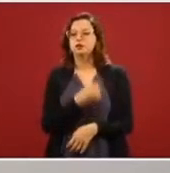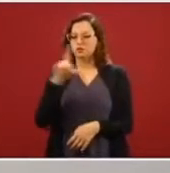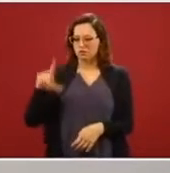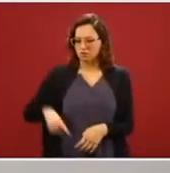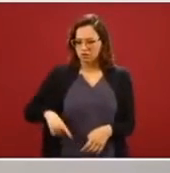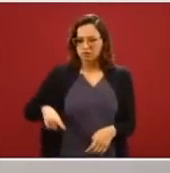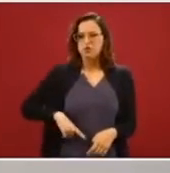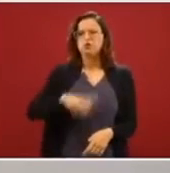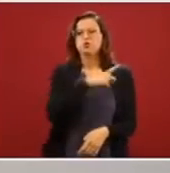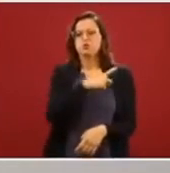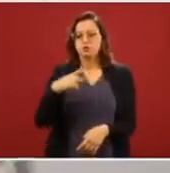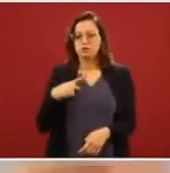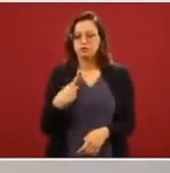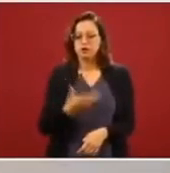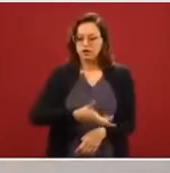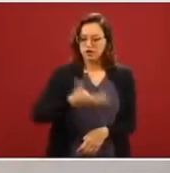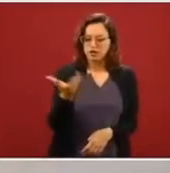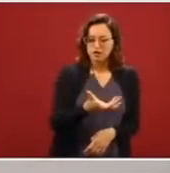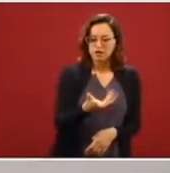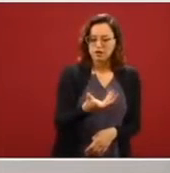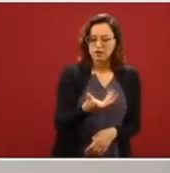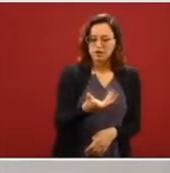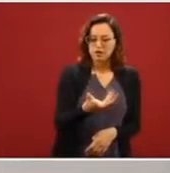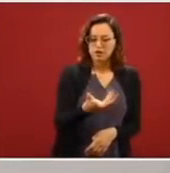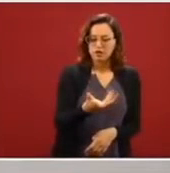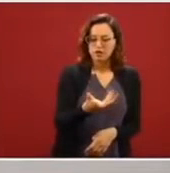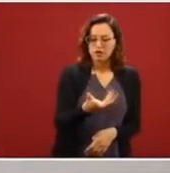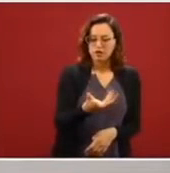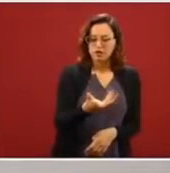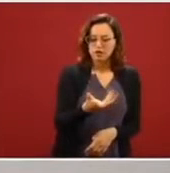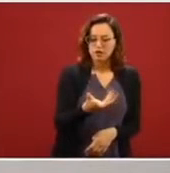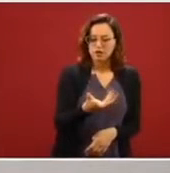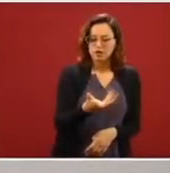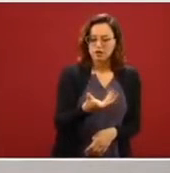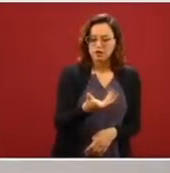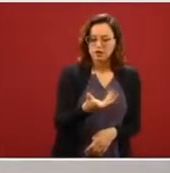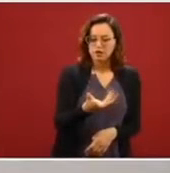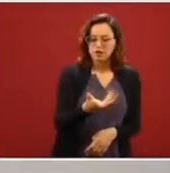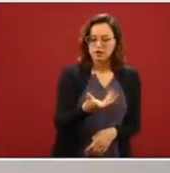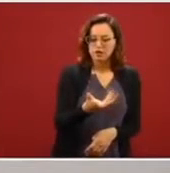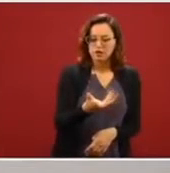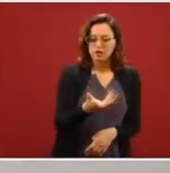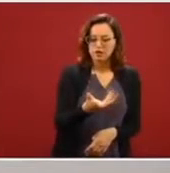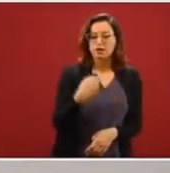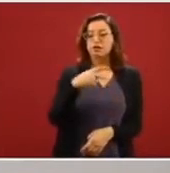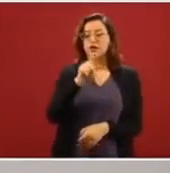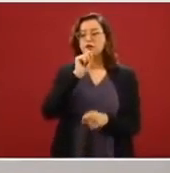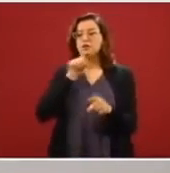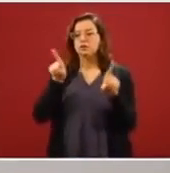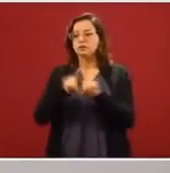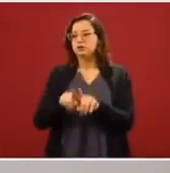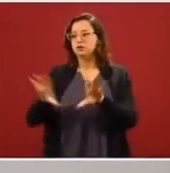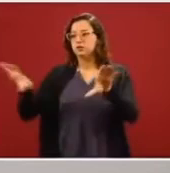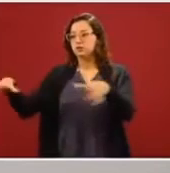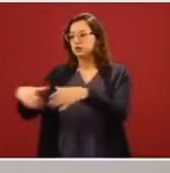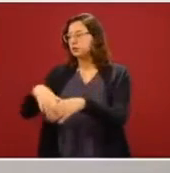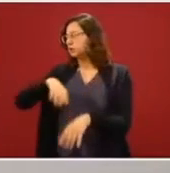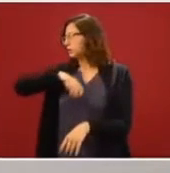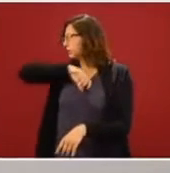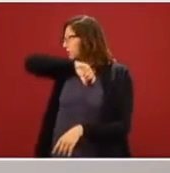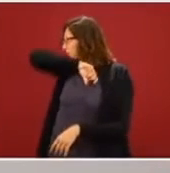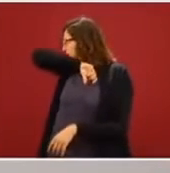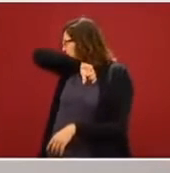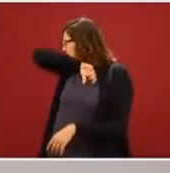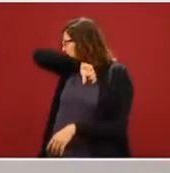government, pero por parte de la comunidad. but on the behalf of the community. Y la comunidad, la